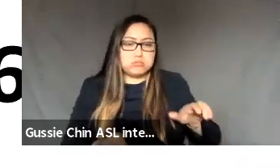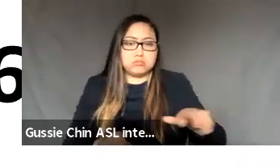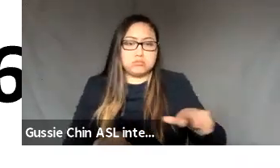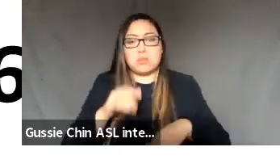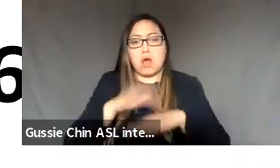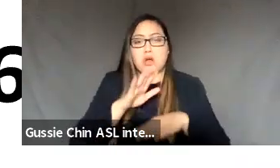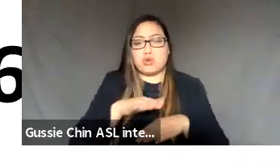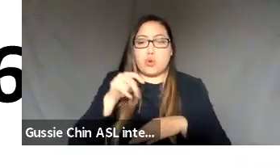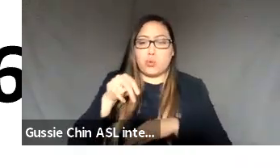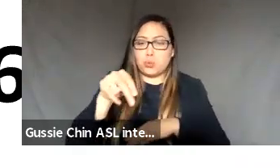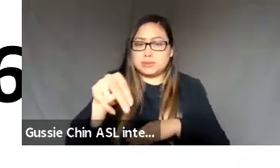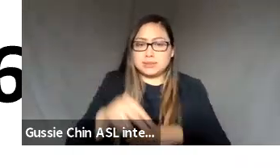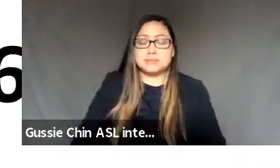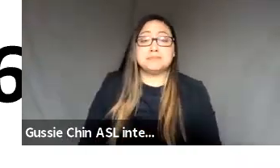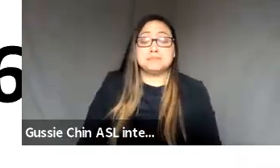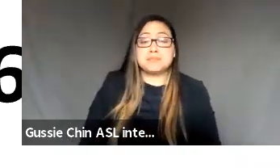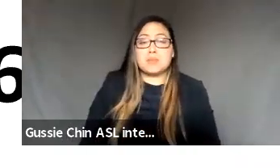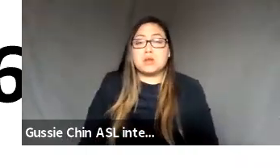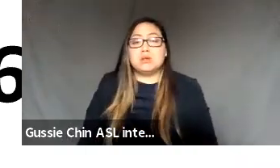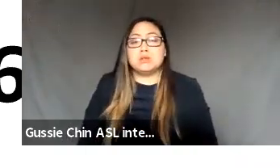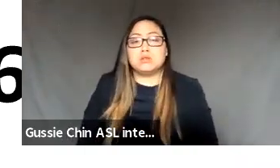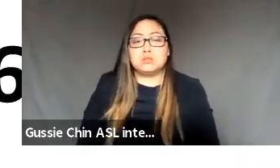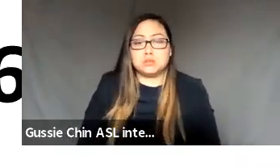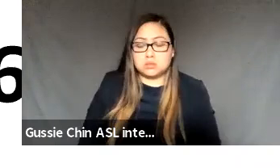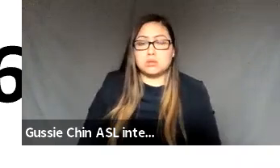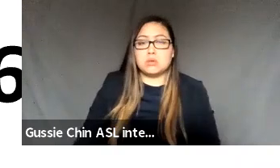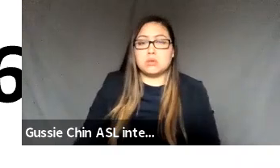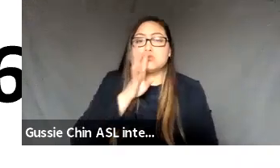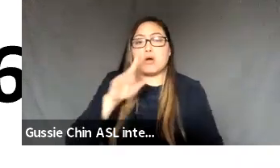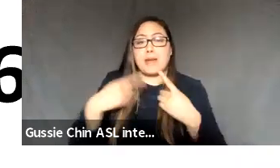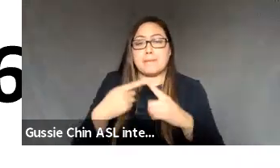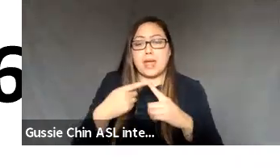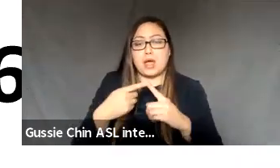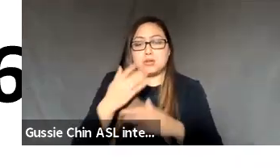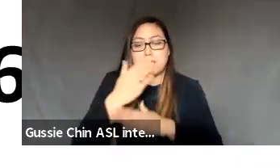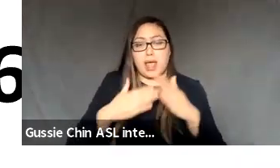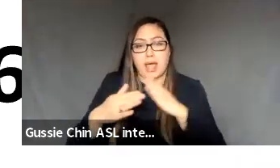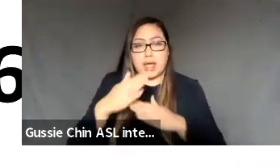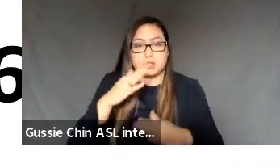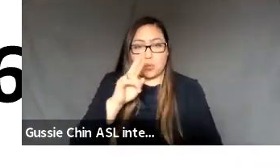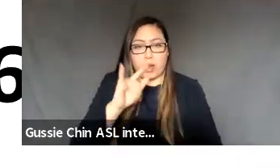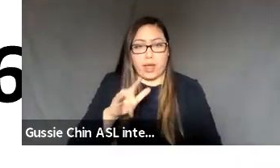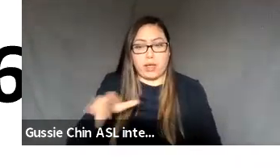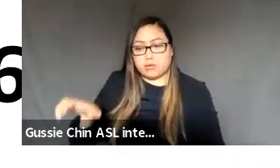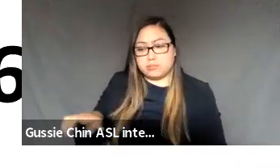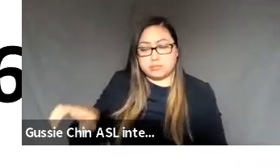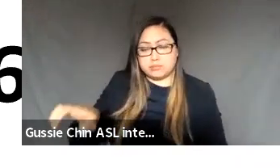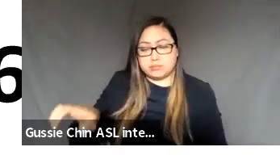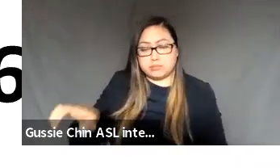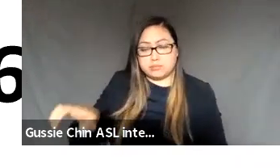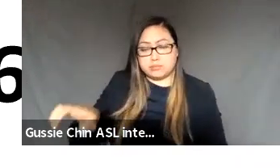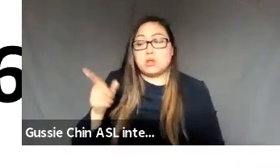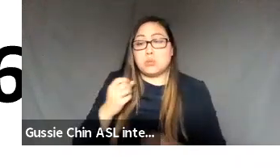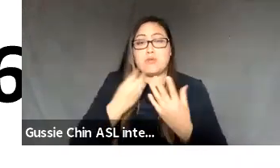Okay, so also, let's talk a little bit about the handrail piece. So for handrails were provided along